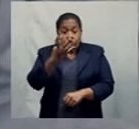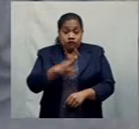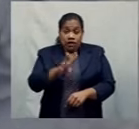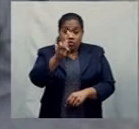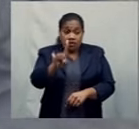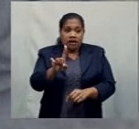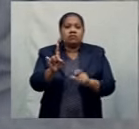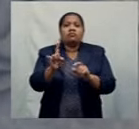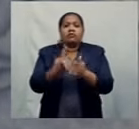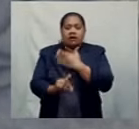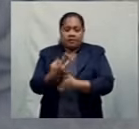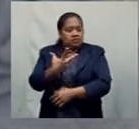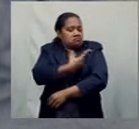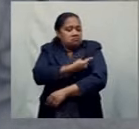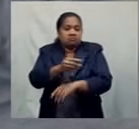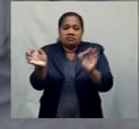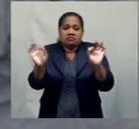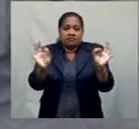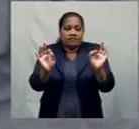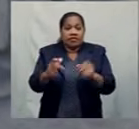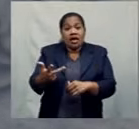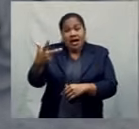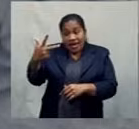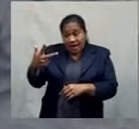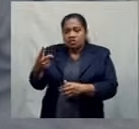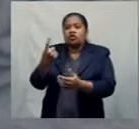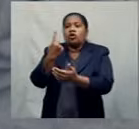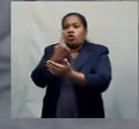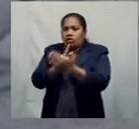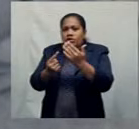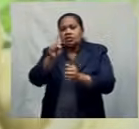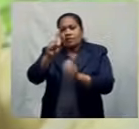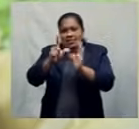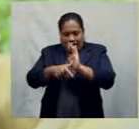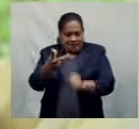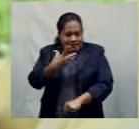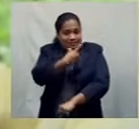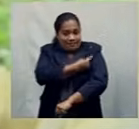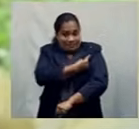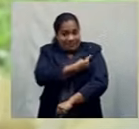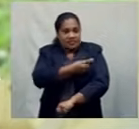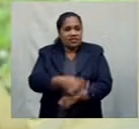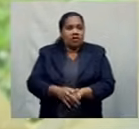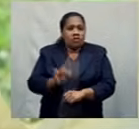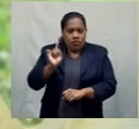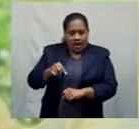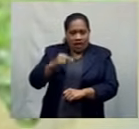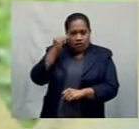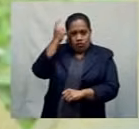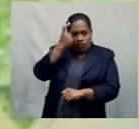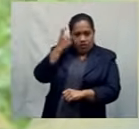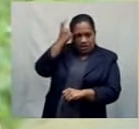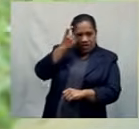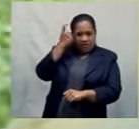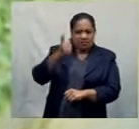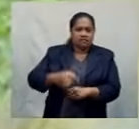were unvaccinated, while 8 of them received only 1 dose of the vaccine, which is concerning.